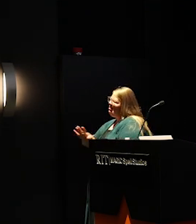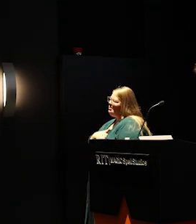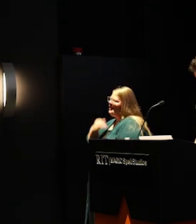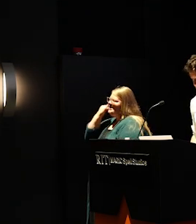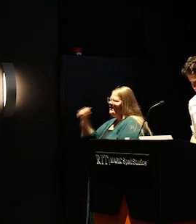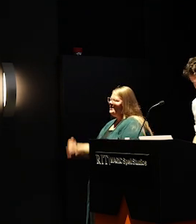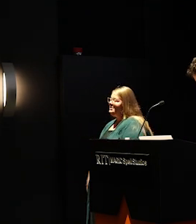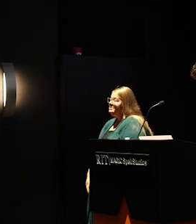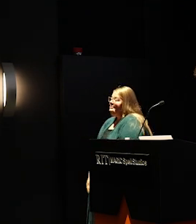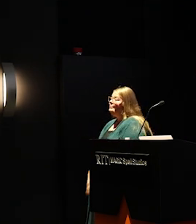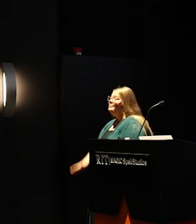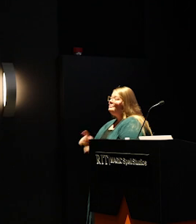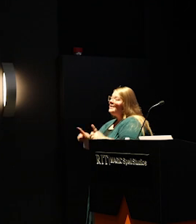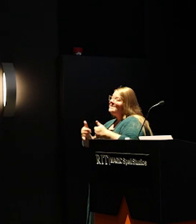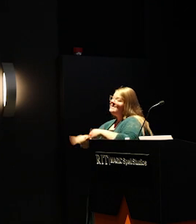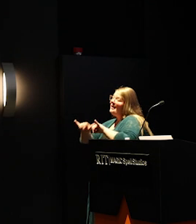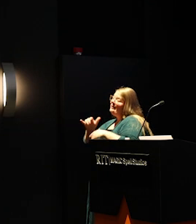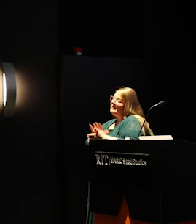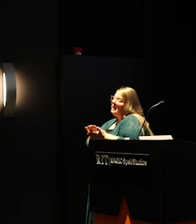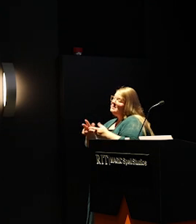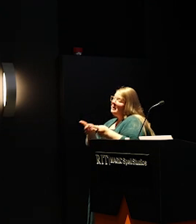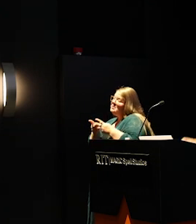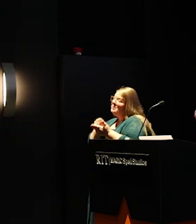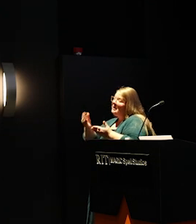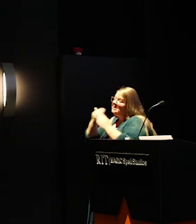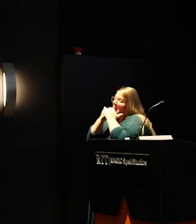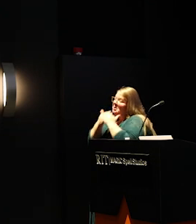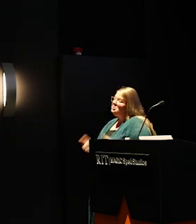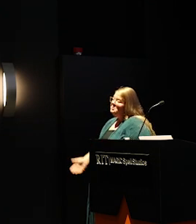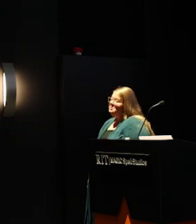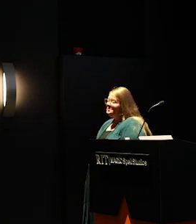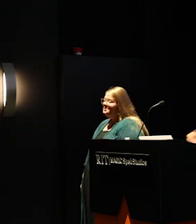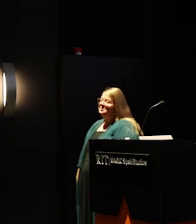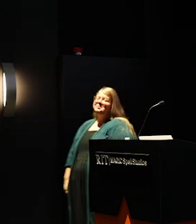And it's a nice sandwich shop, though. Cool. And